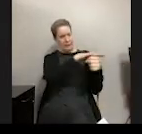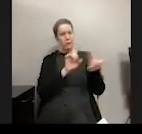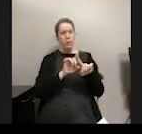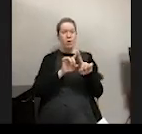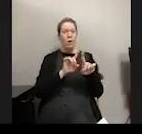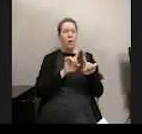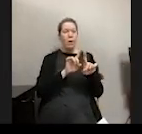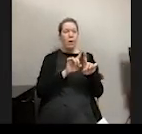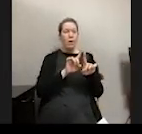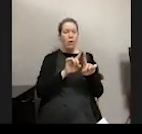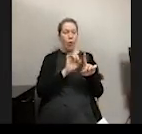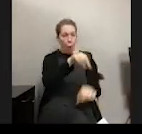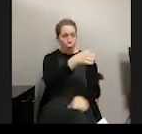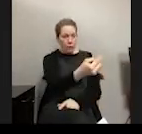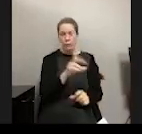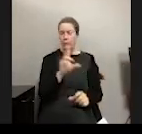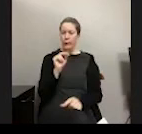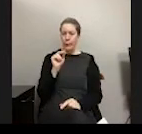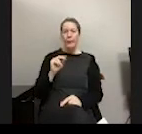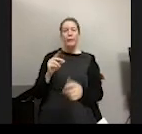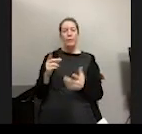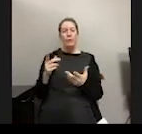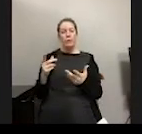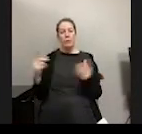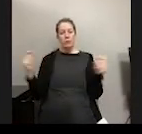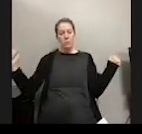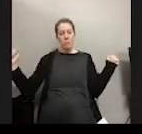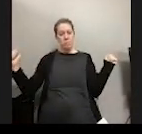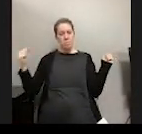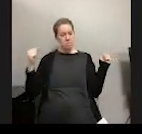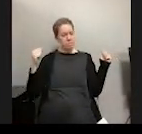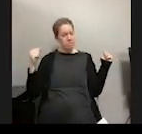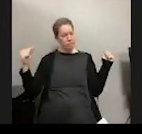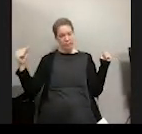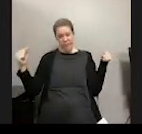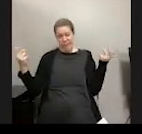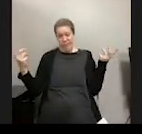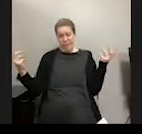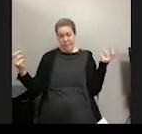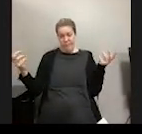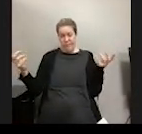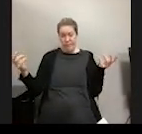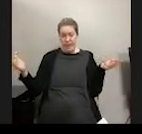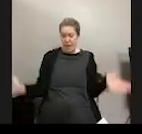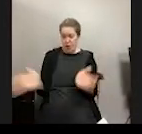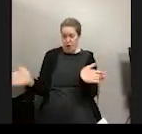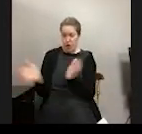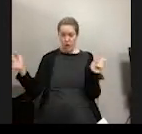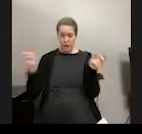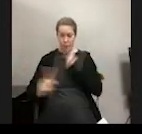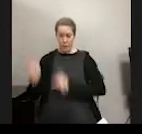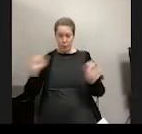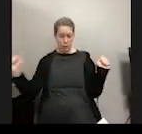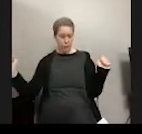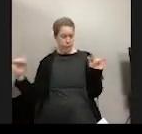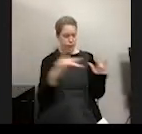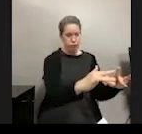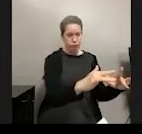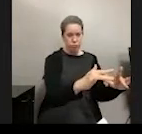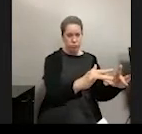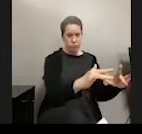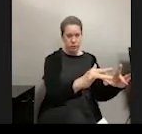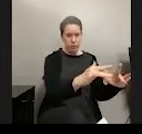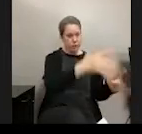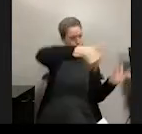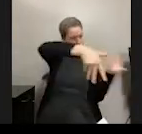Mm-hmm. And I guess that's cultural. How is it that we occupy the public space? Yeah, exactly.